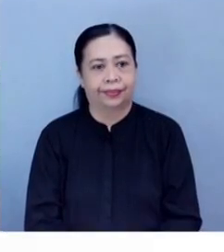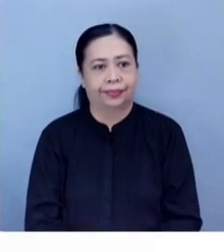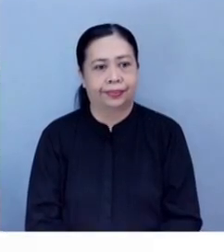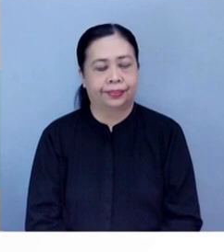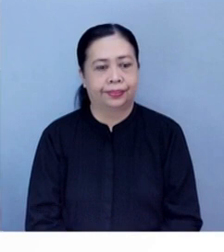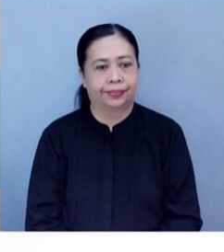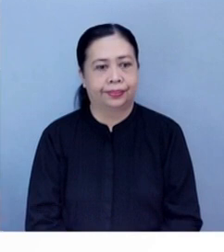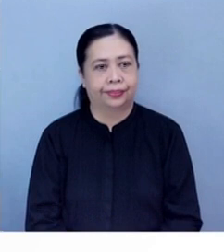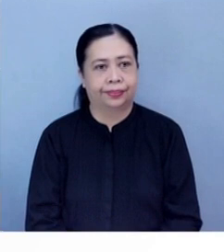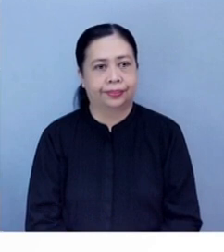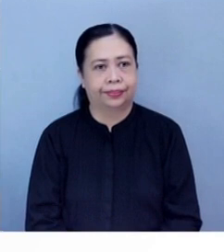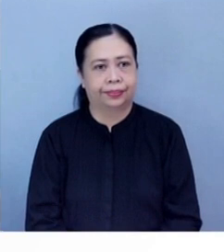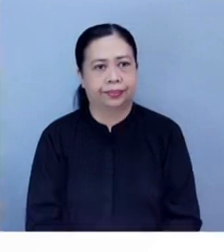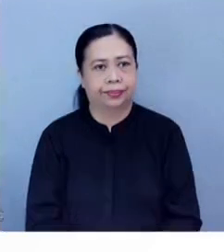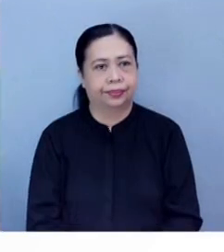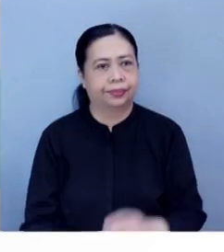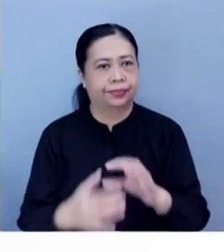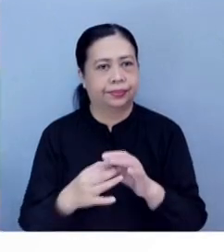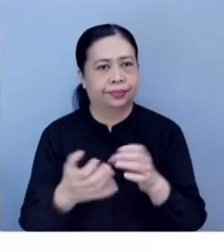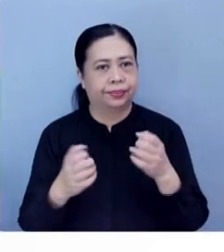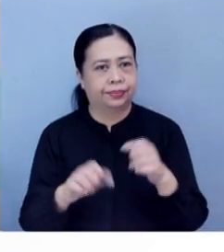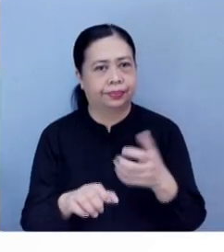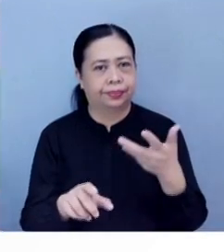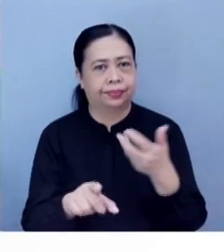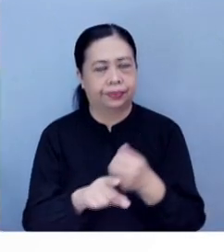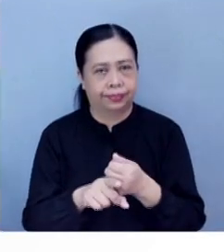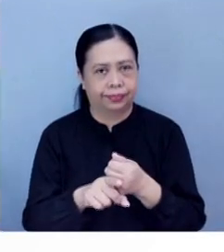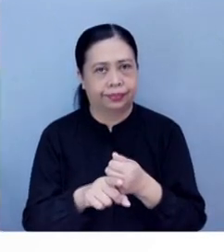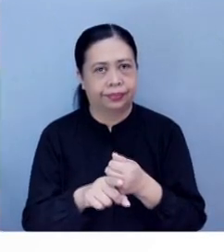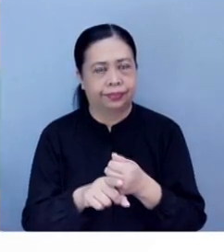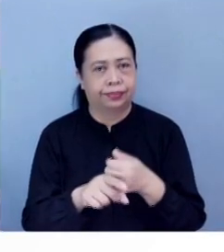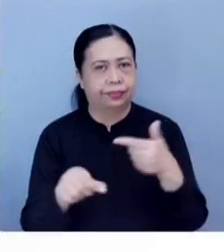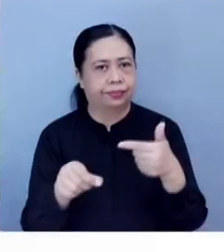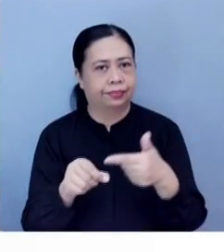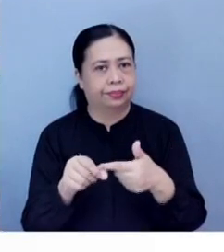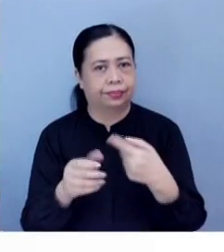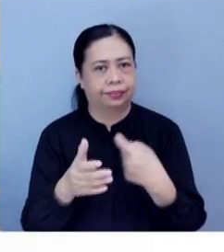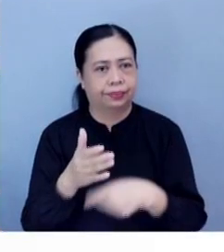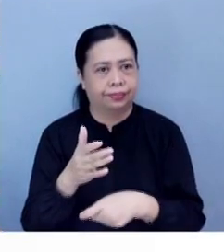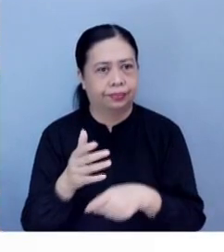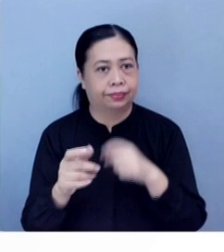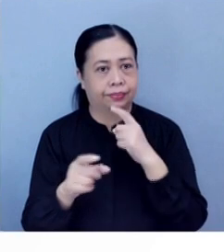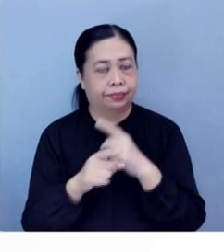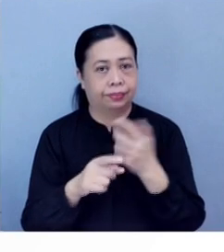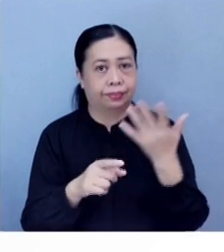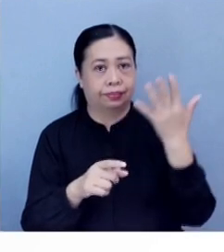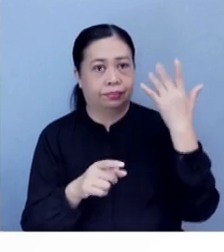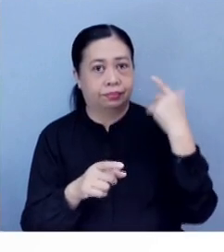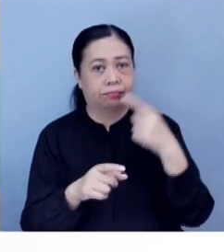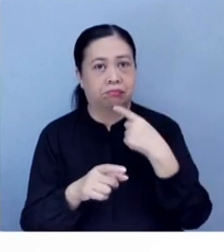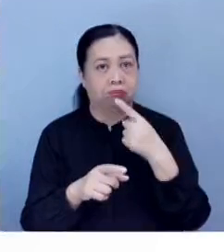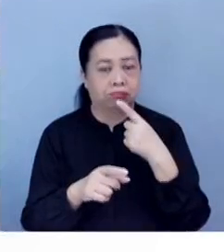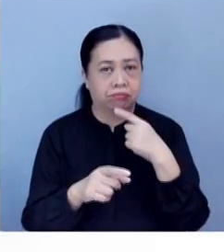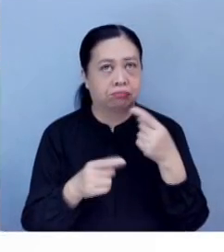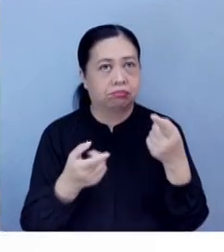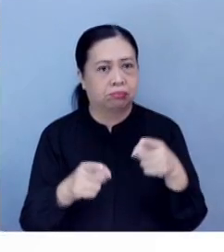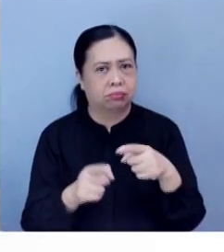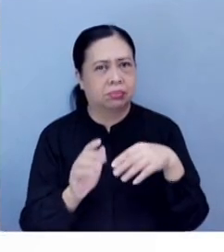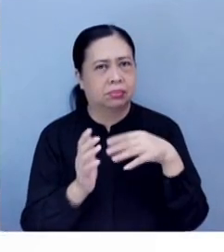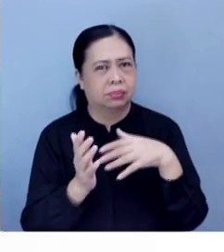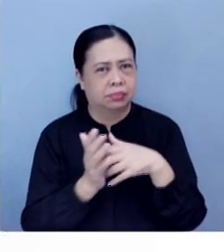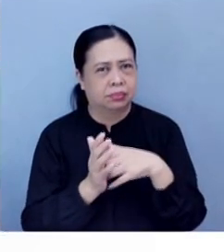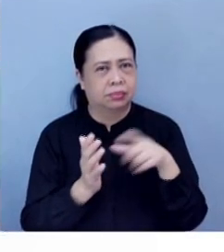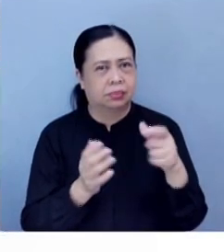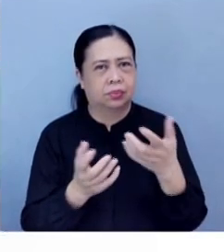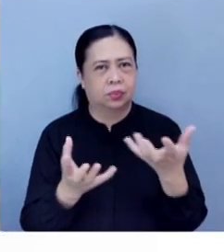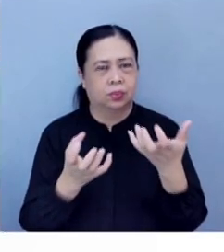Mga relevant events na naka-apekto sa oil prices. In fact, diba, mga nakaraan, sinasabi na natin na humina ang demand